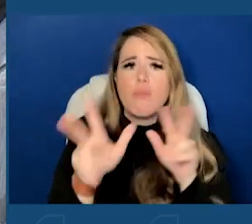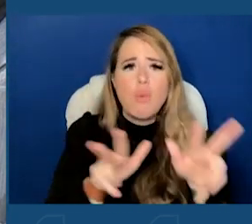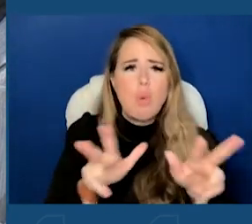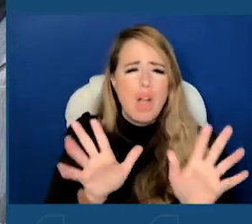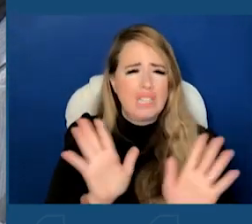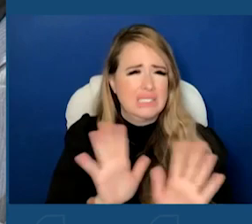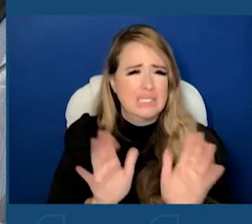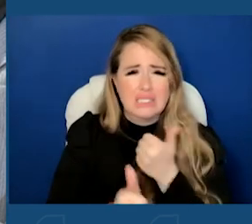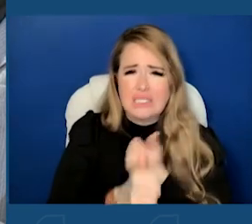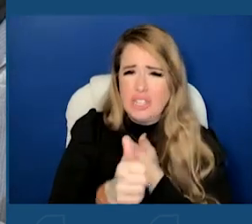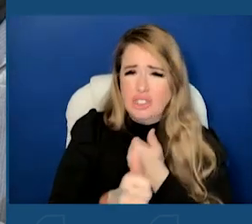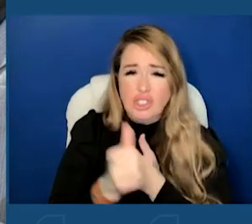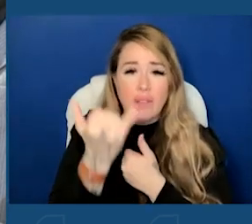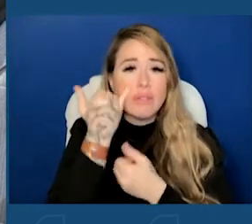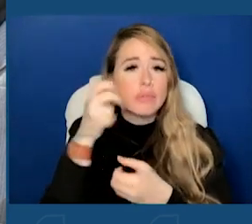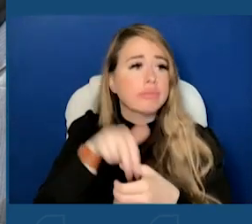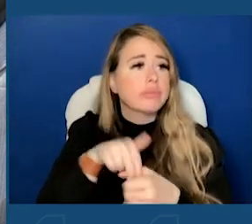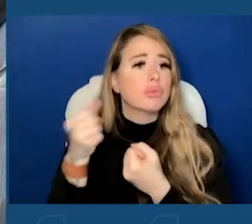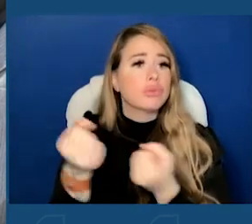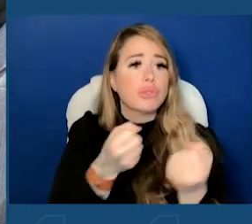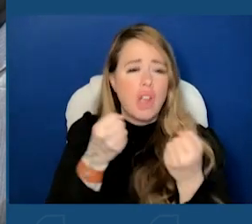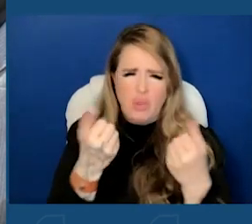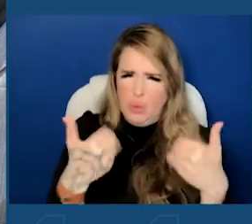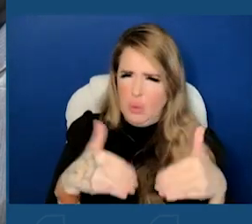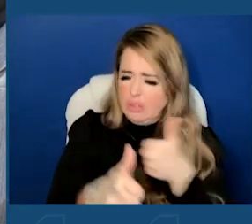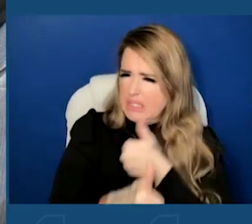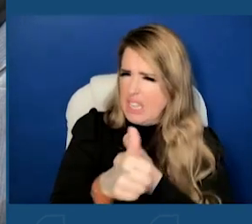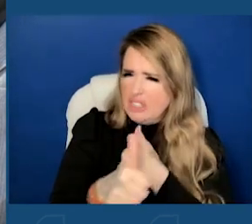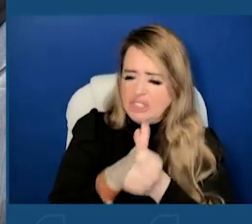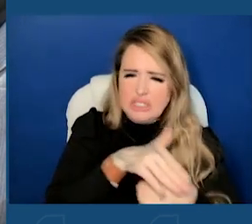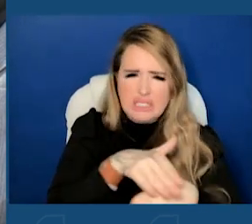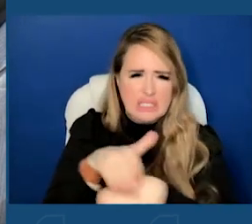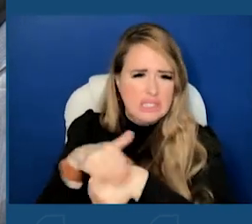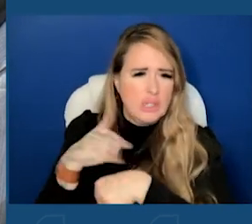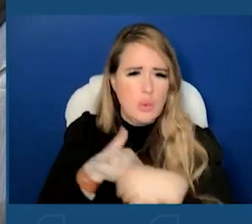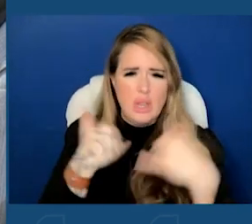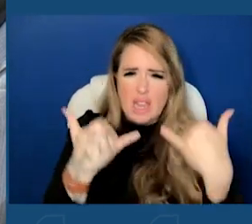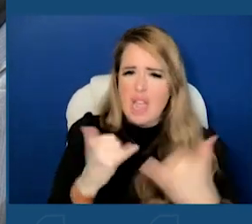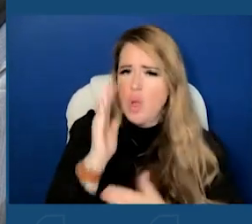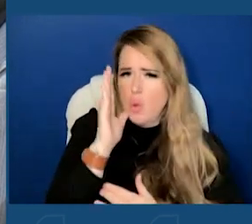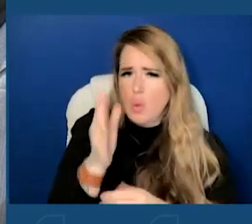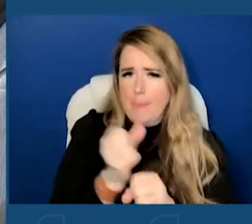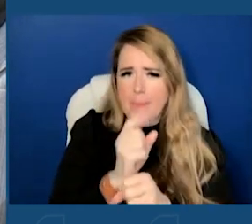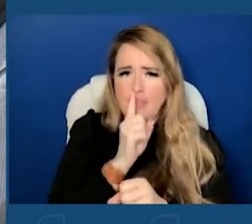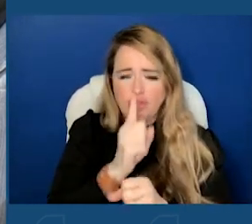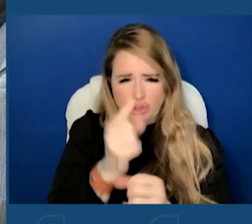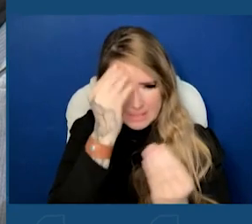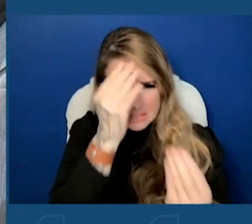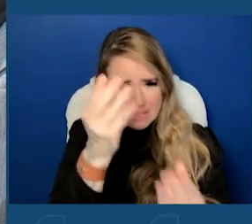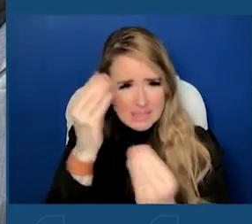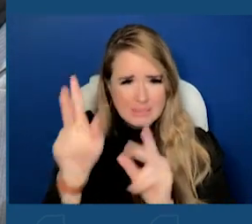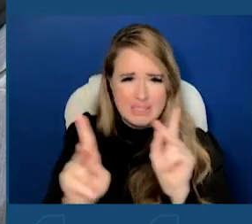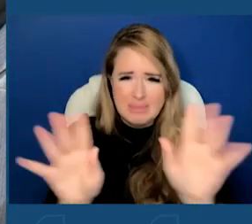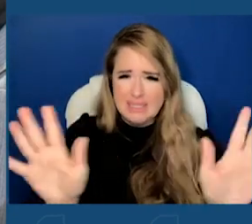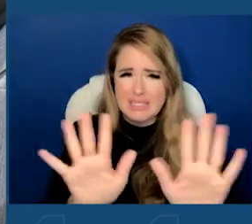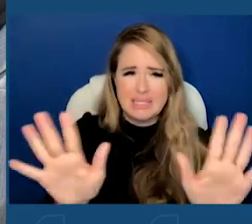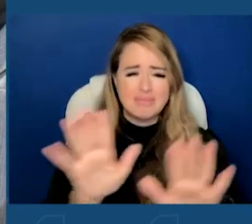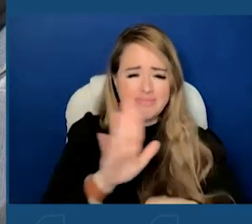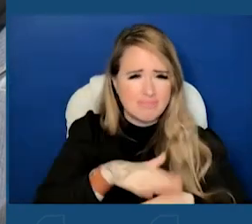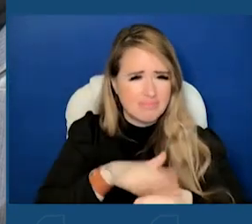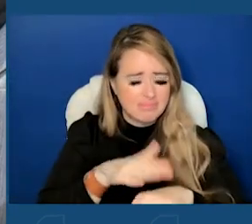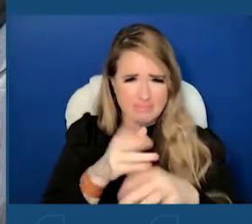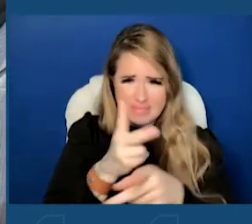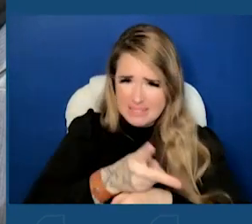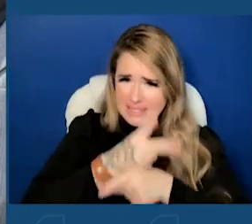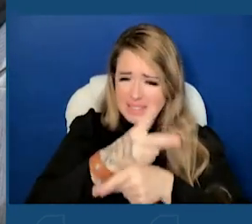even driving on that ice is incredibly dangerous. So we're going to be making sure that people understand that. We also Catherine Garcia